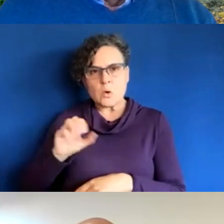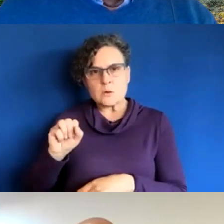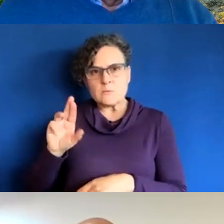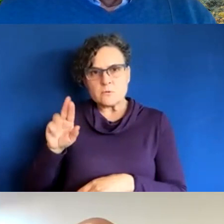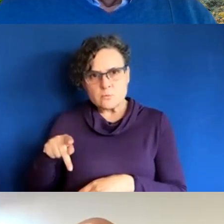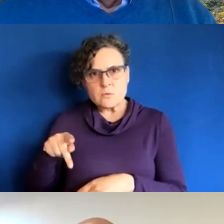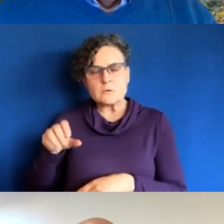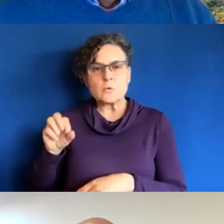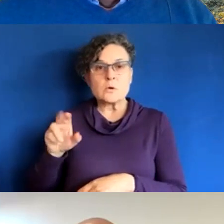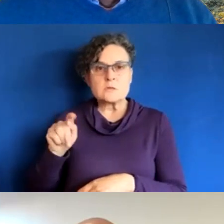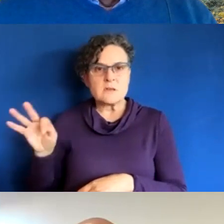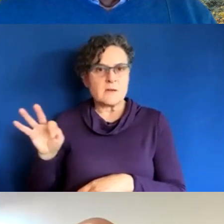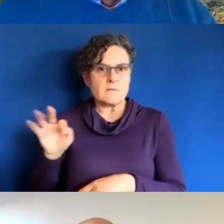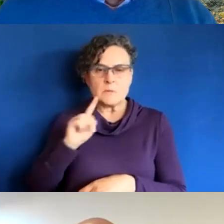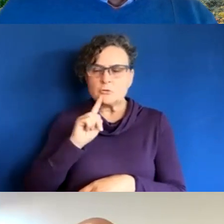our staff, but